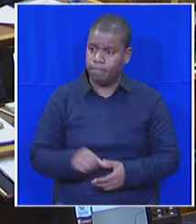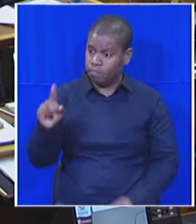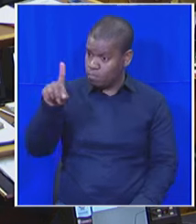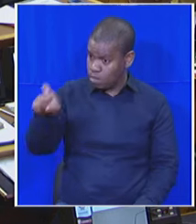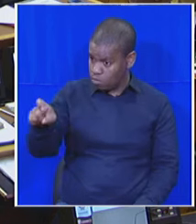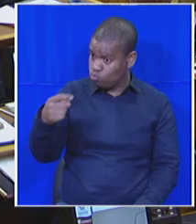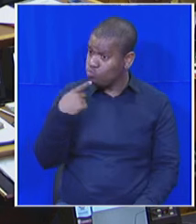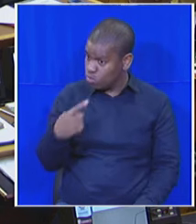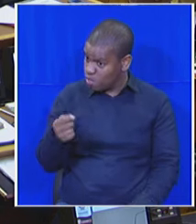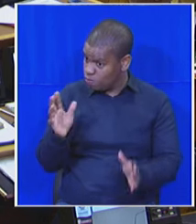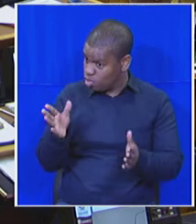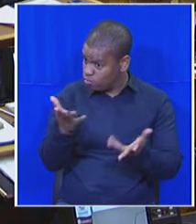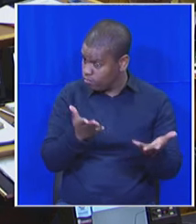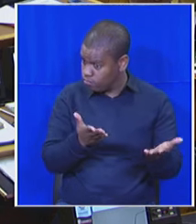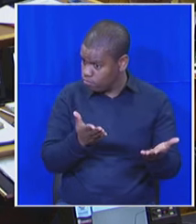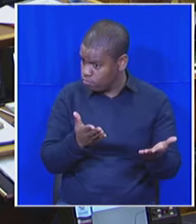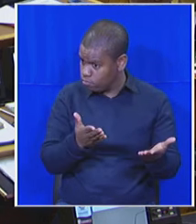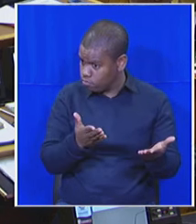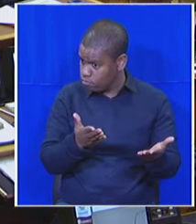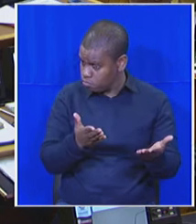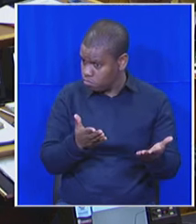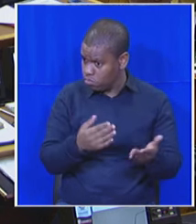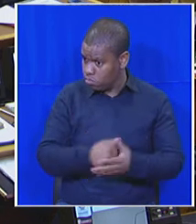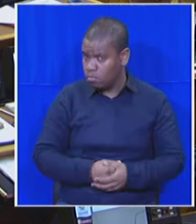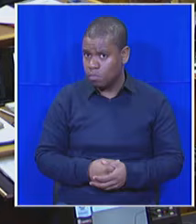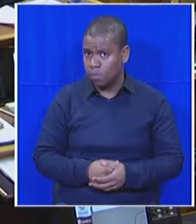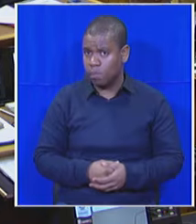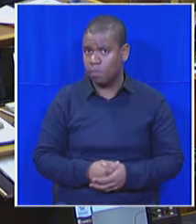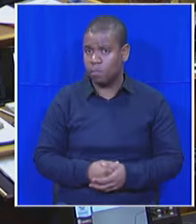you say the name as it is referred to?